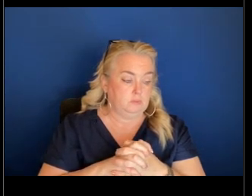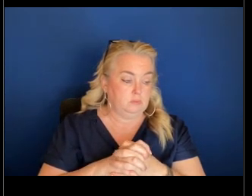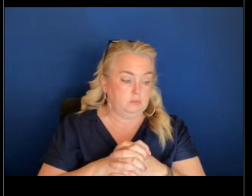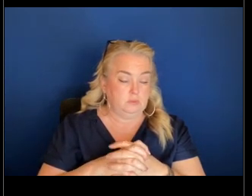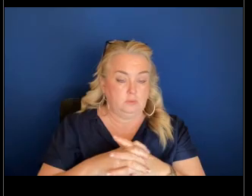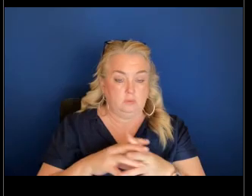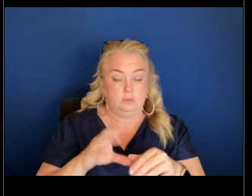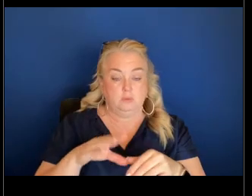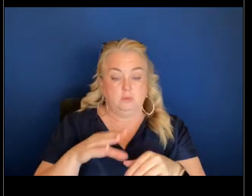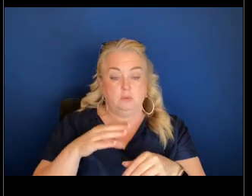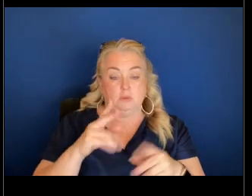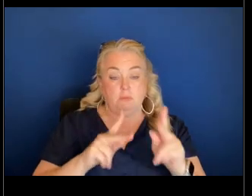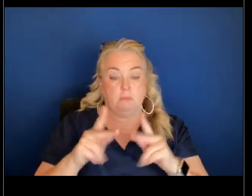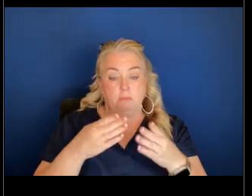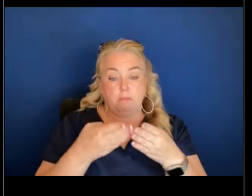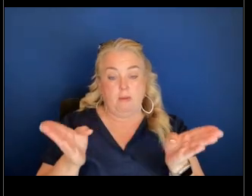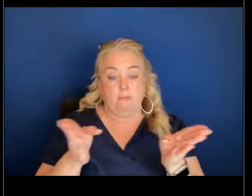Public use kitchens.